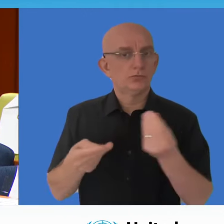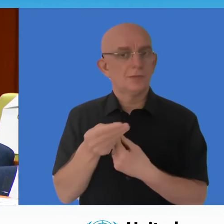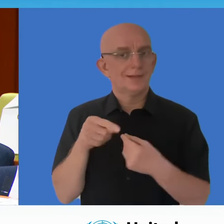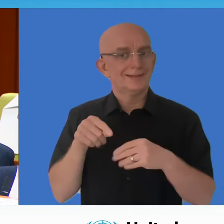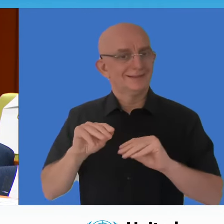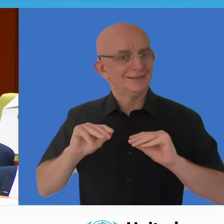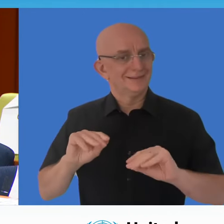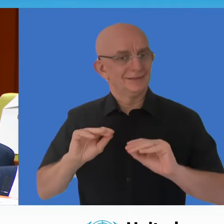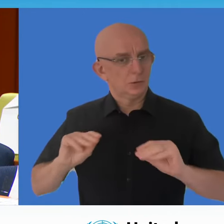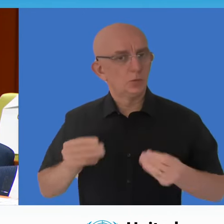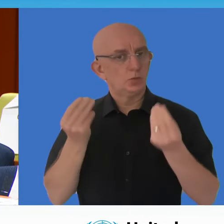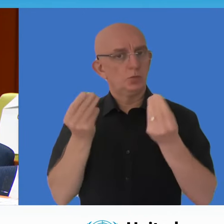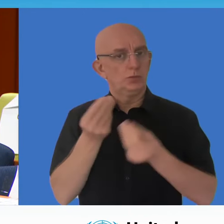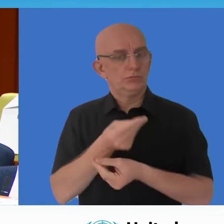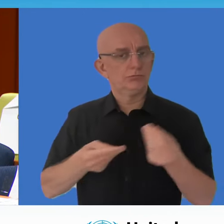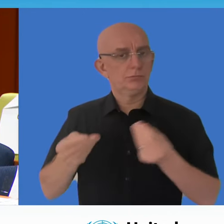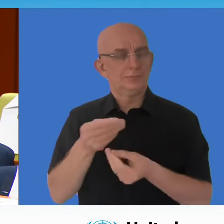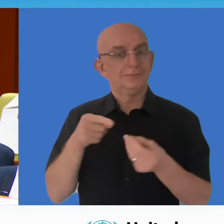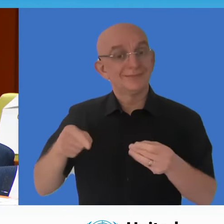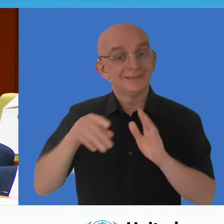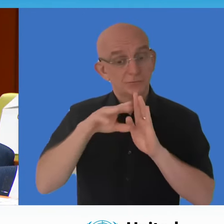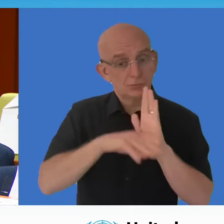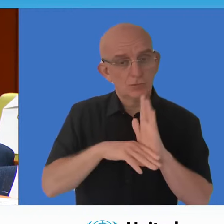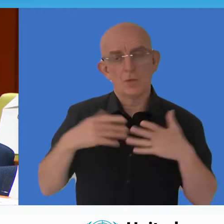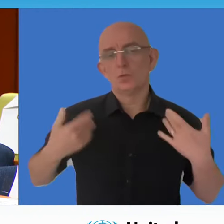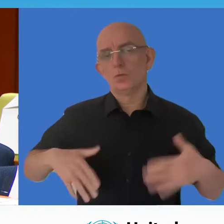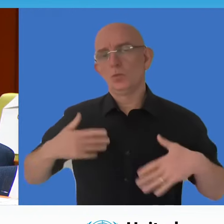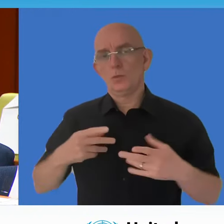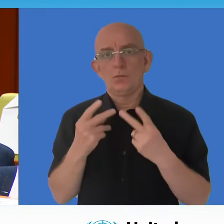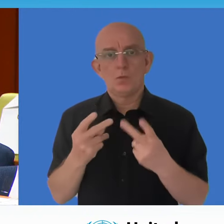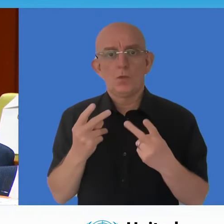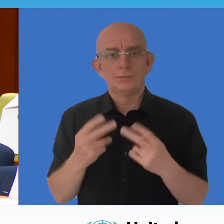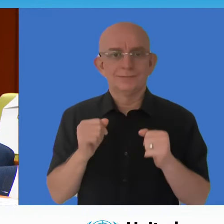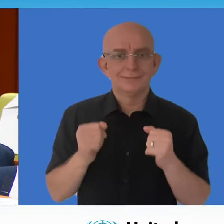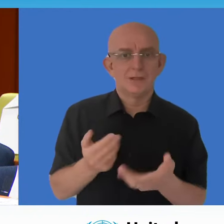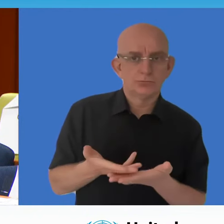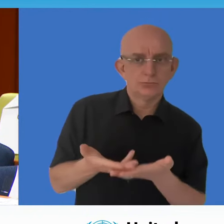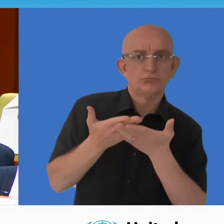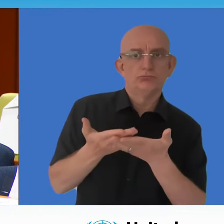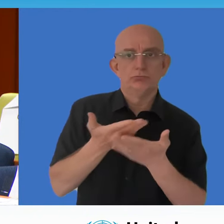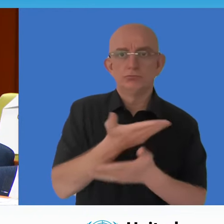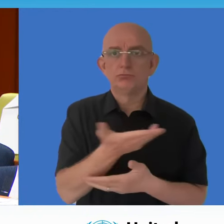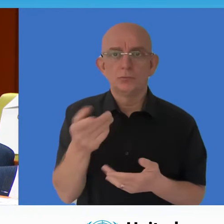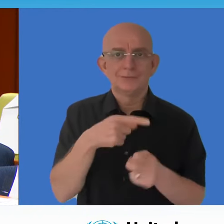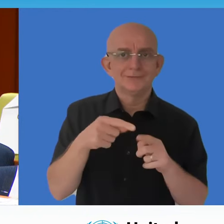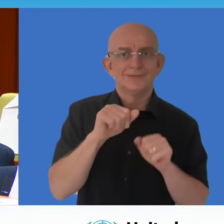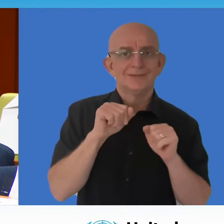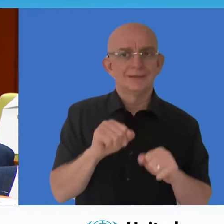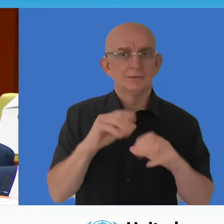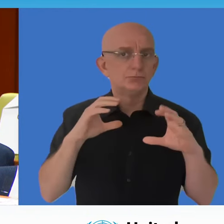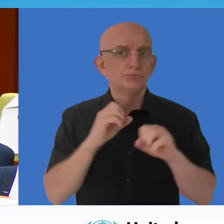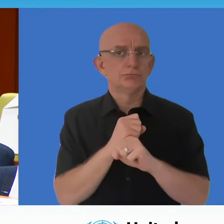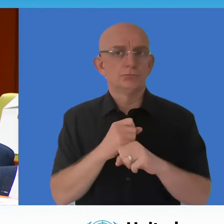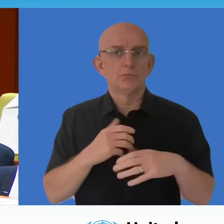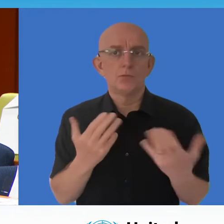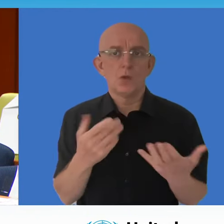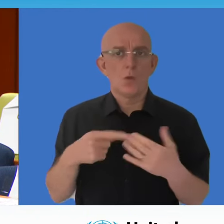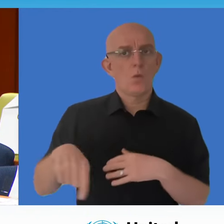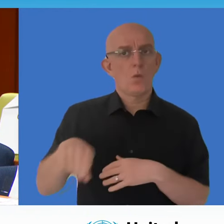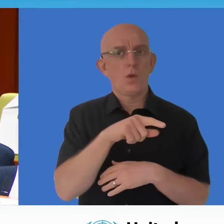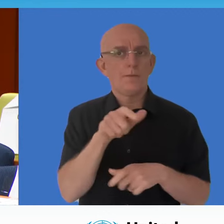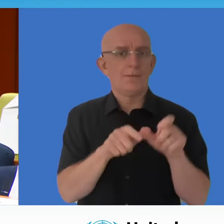social and economic inclusion of young people. Furthermore, the youth perspective has become a fundamental framework to guarantee their